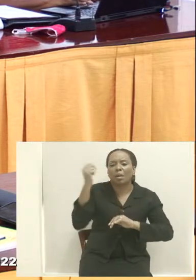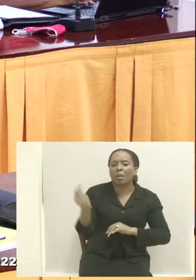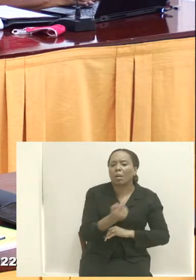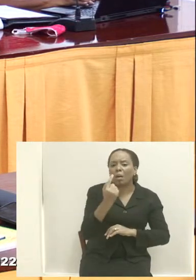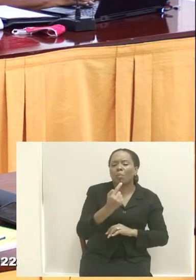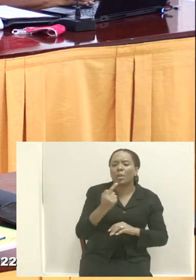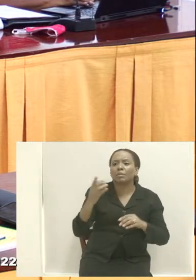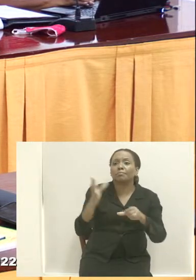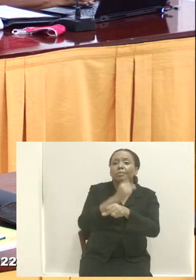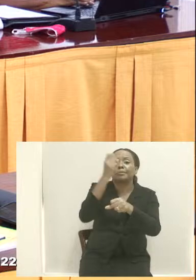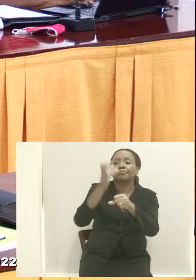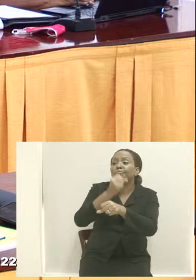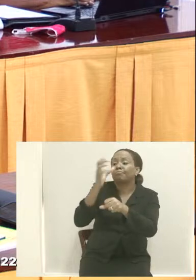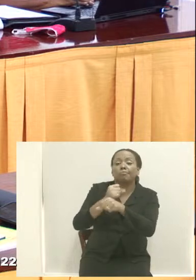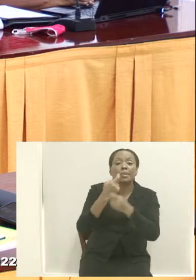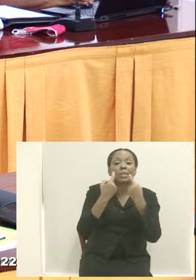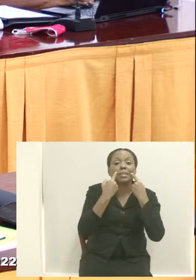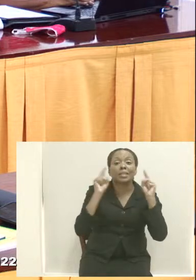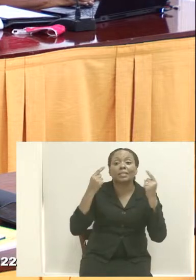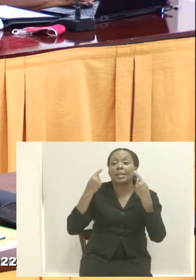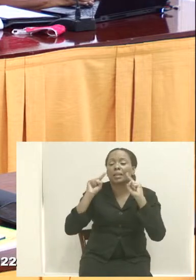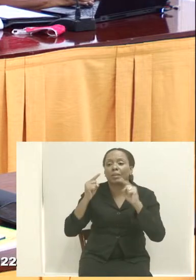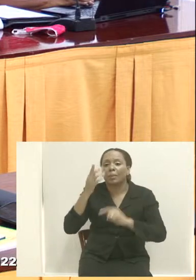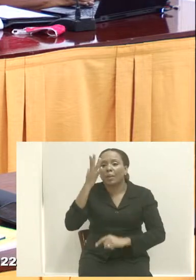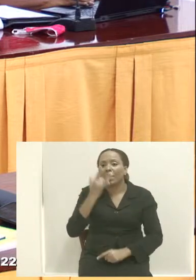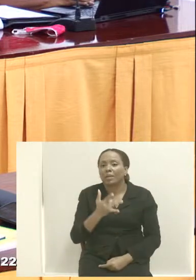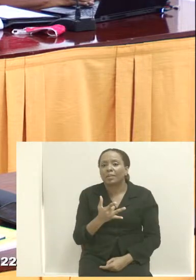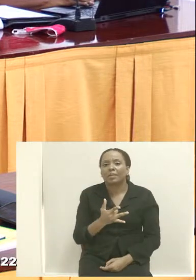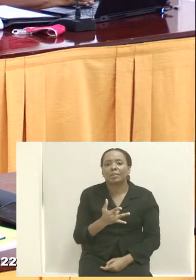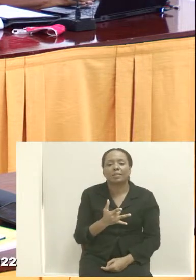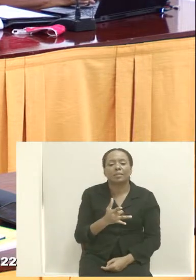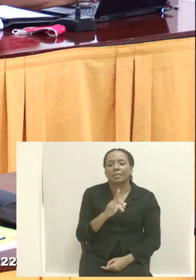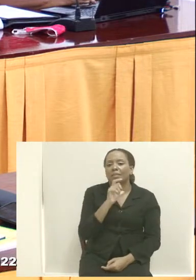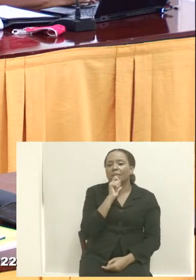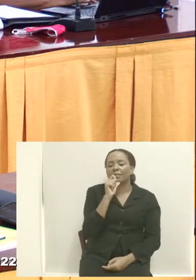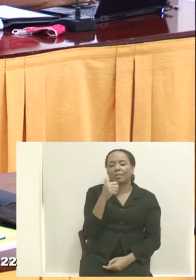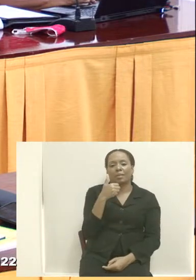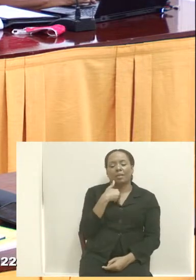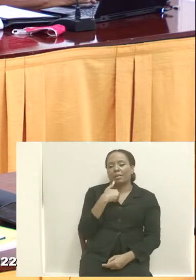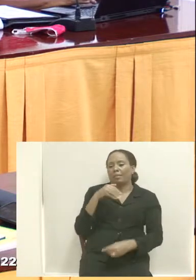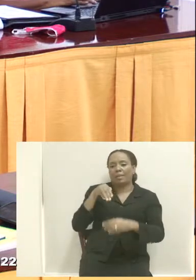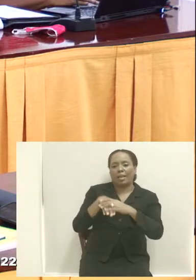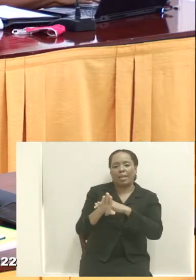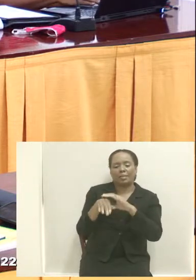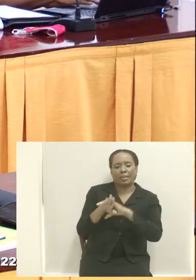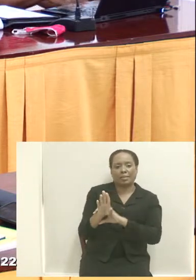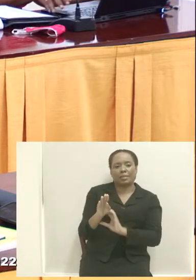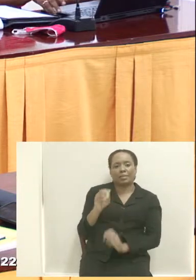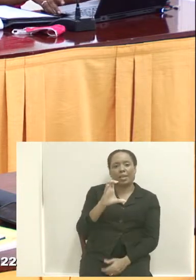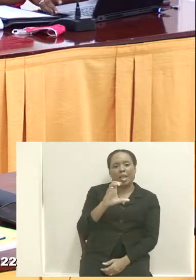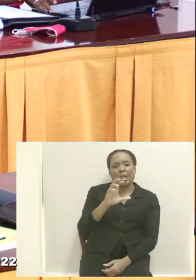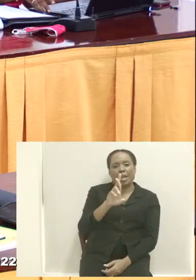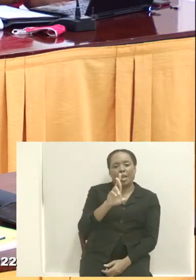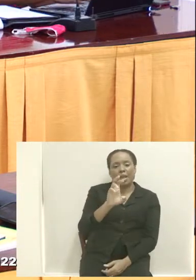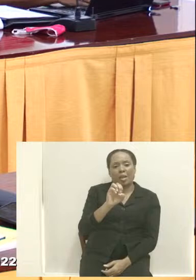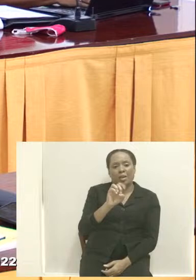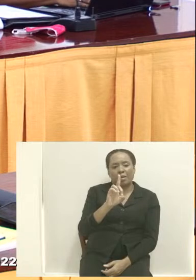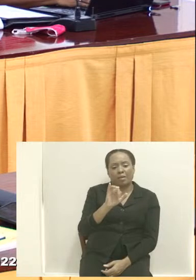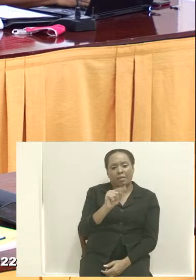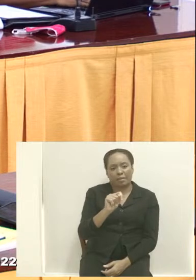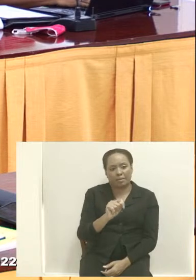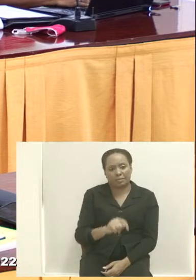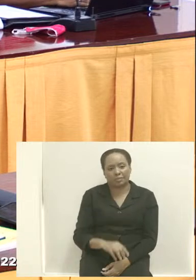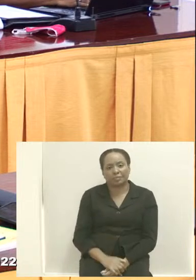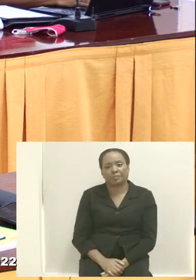credit. And if you think it through, Barbados's financial architecture is really